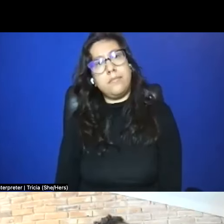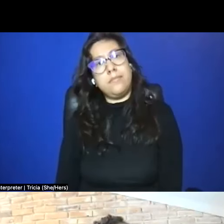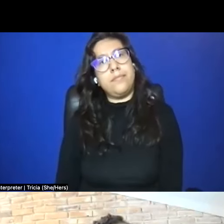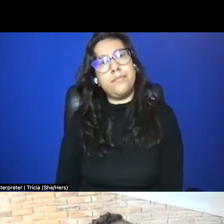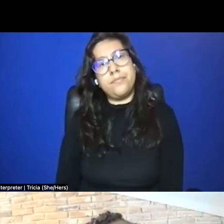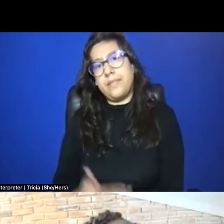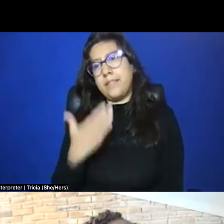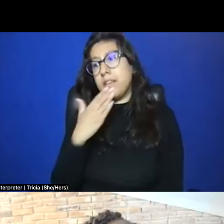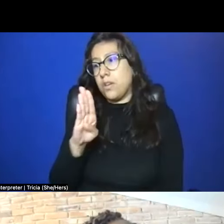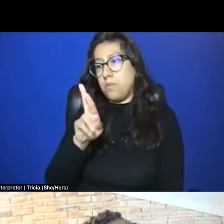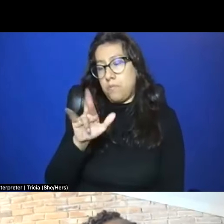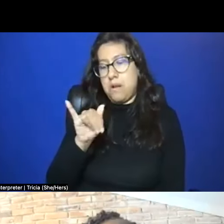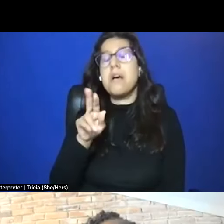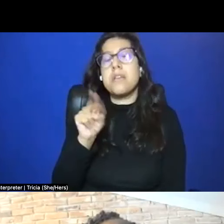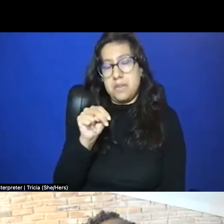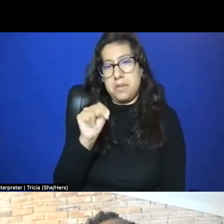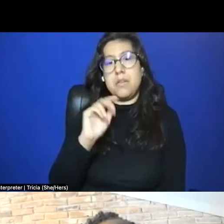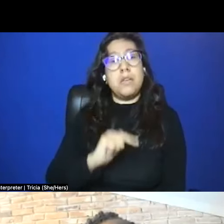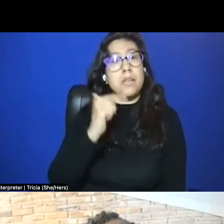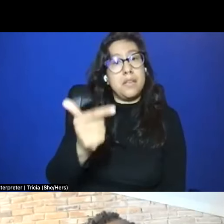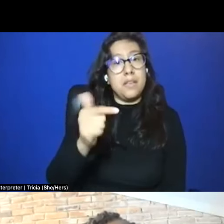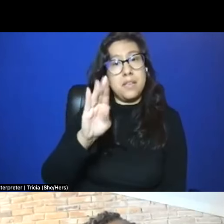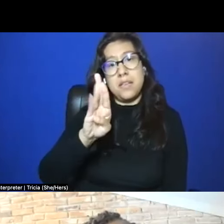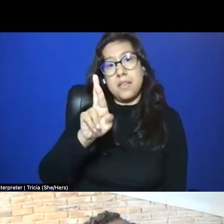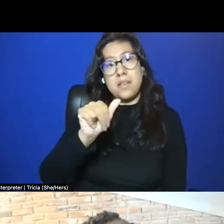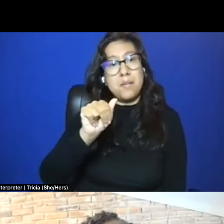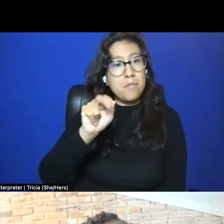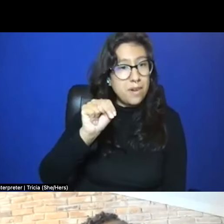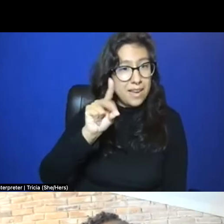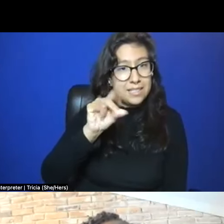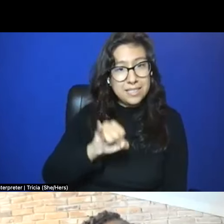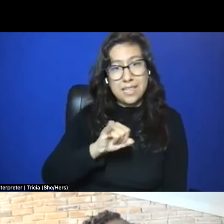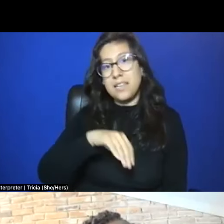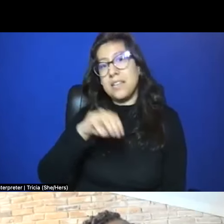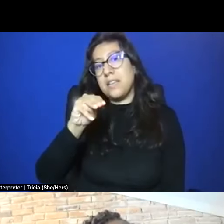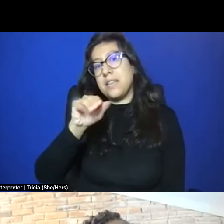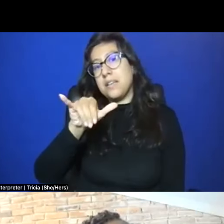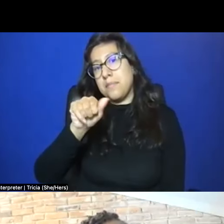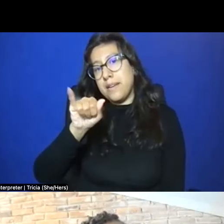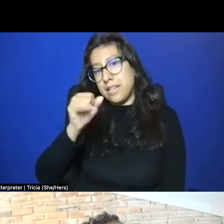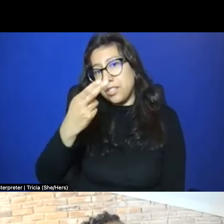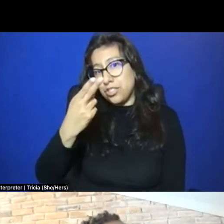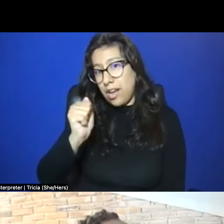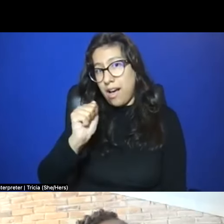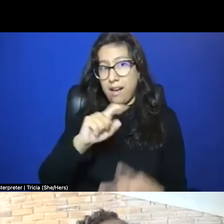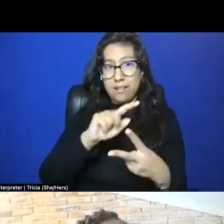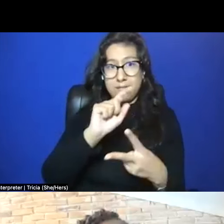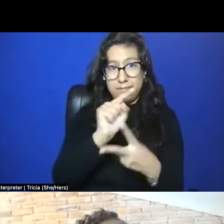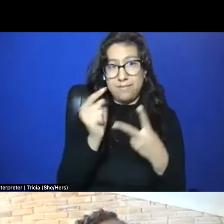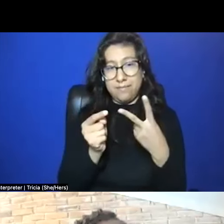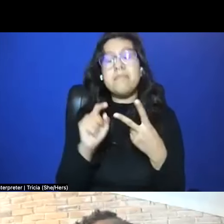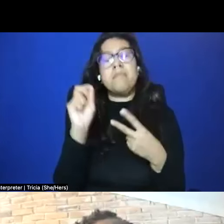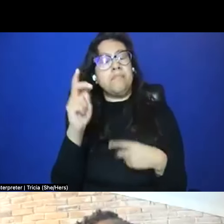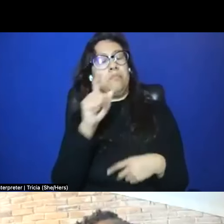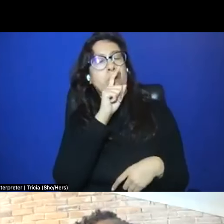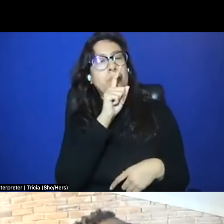Thanks, Brian. Brandy, Jaime, Isha, do y'all want to go next? Maybe in that order? Cool. Yep. I'll